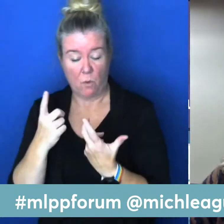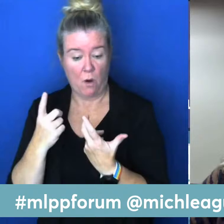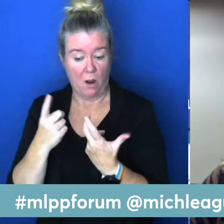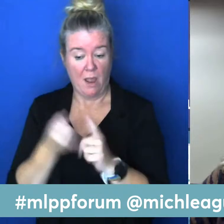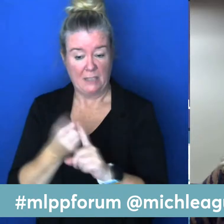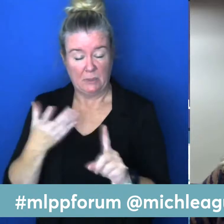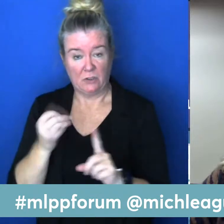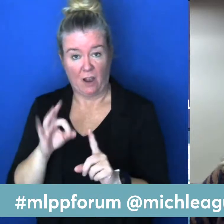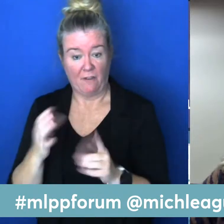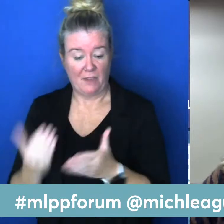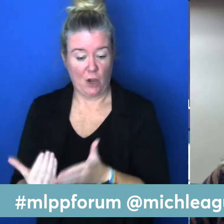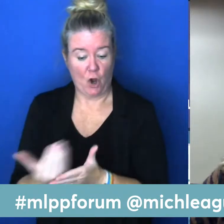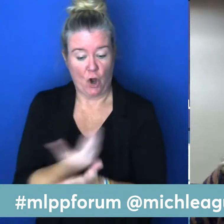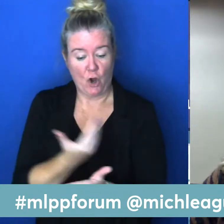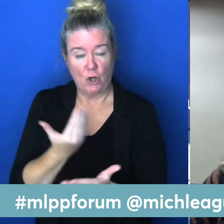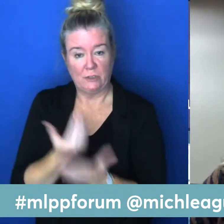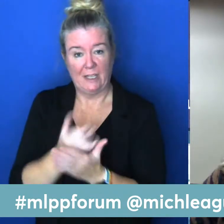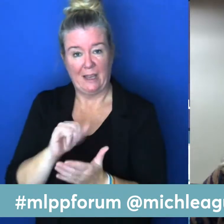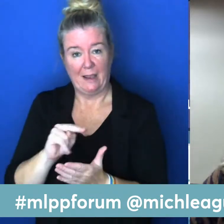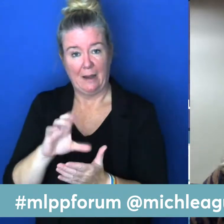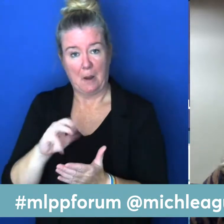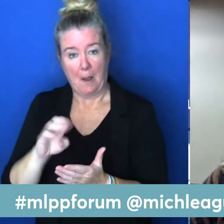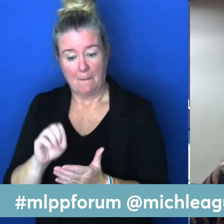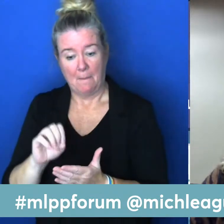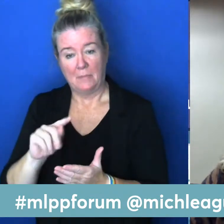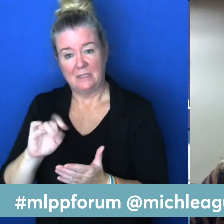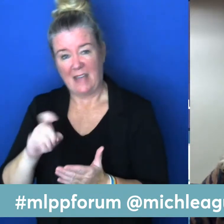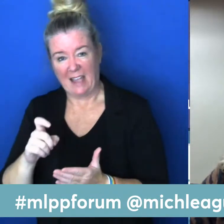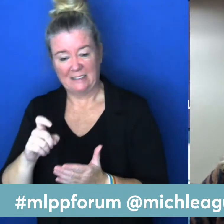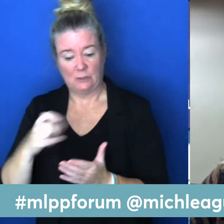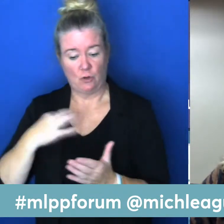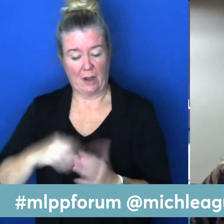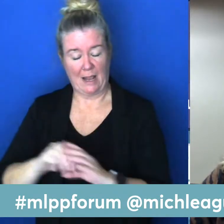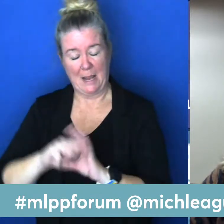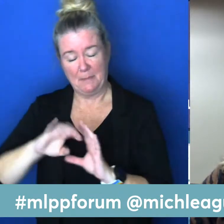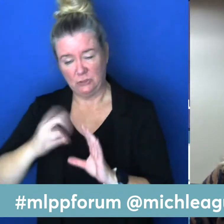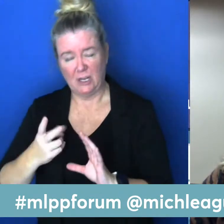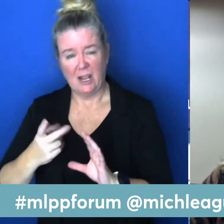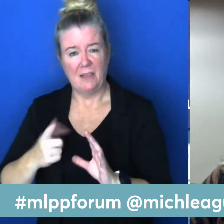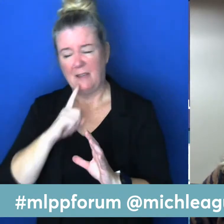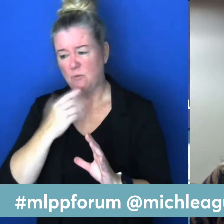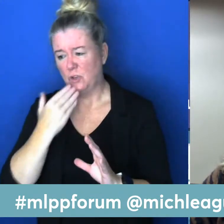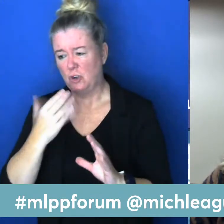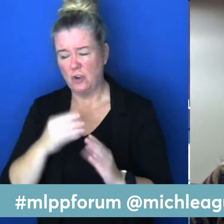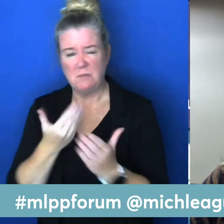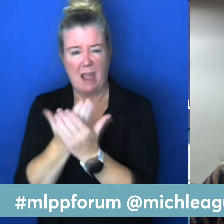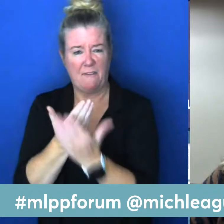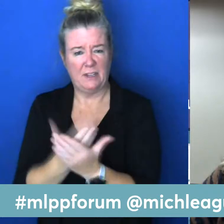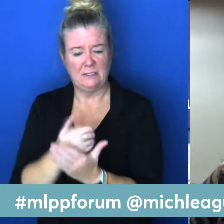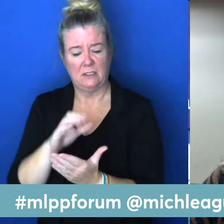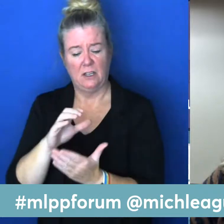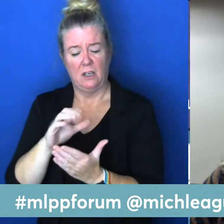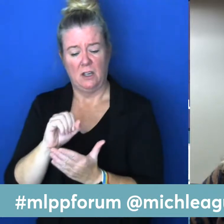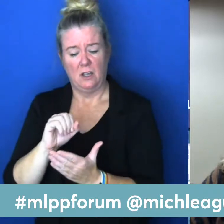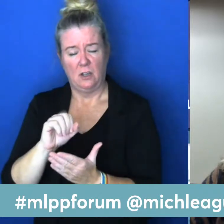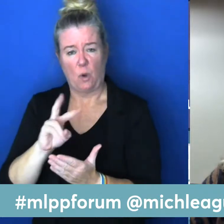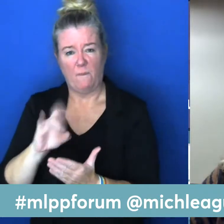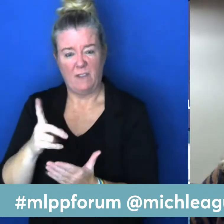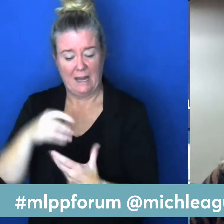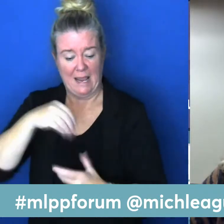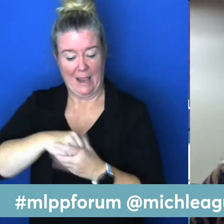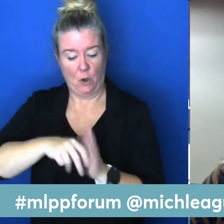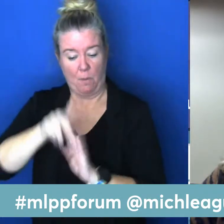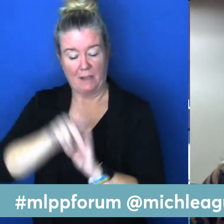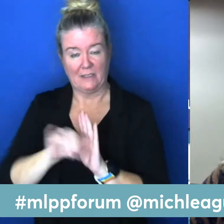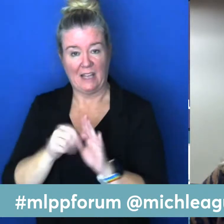of the earned income tax credit here in Michigan, and there is clear evidence that COVID-era policies like